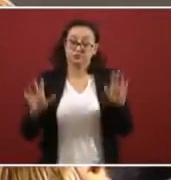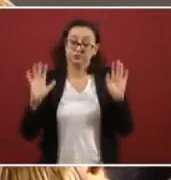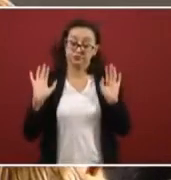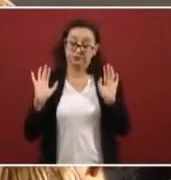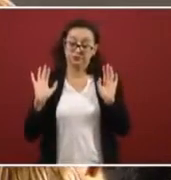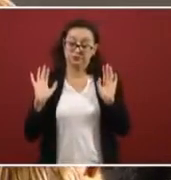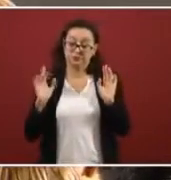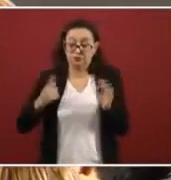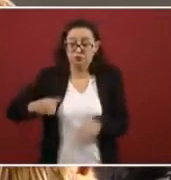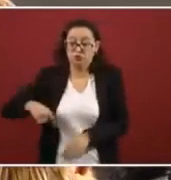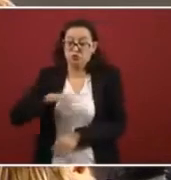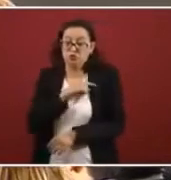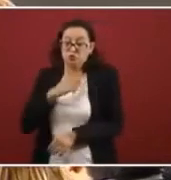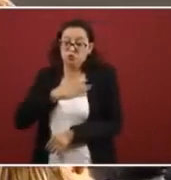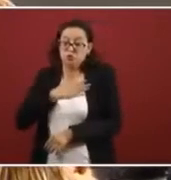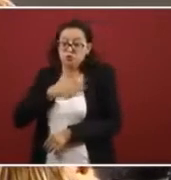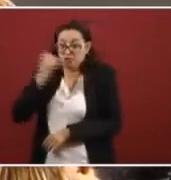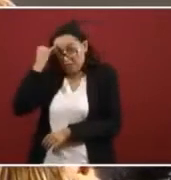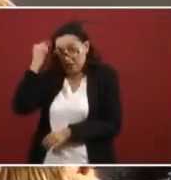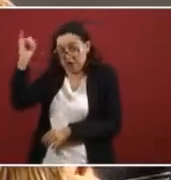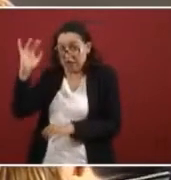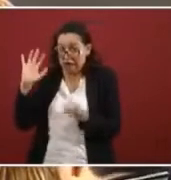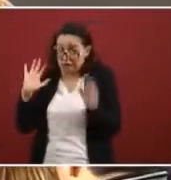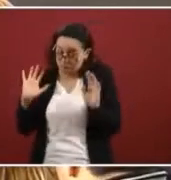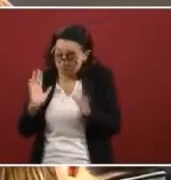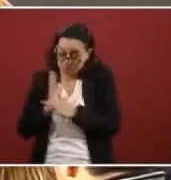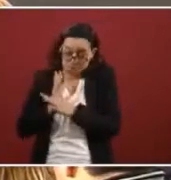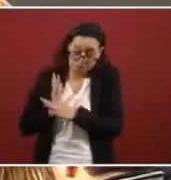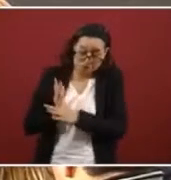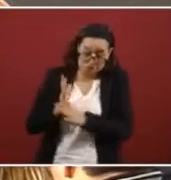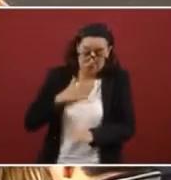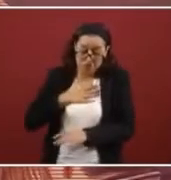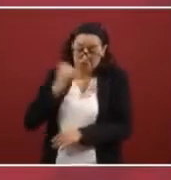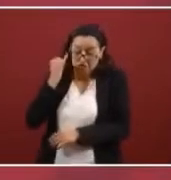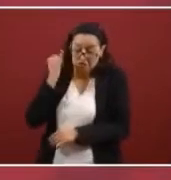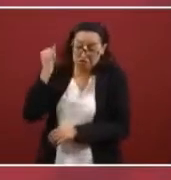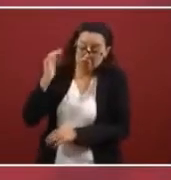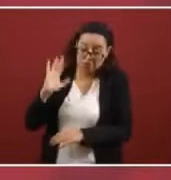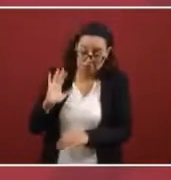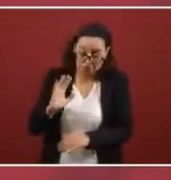Well, according to them, we abused.